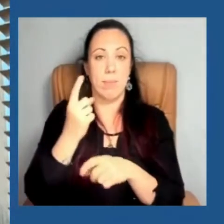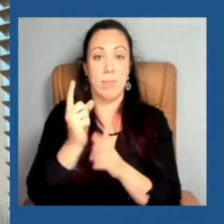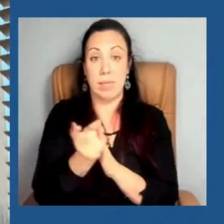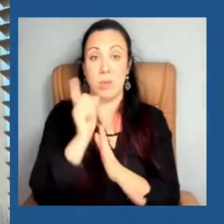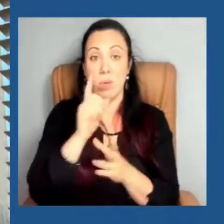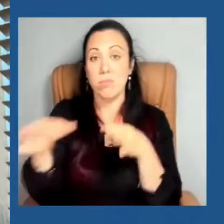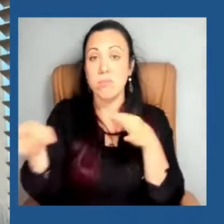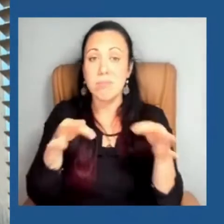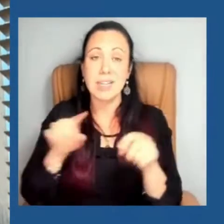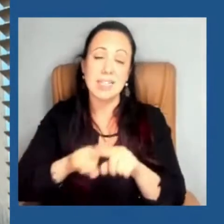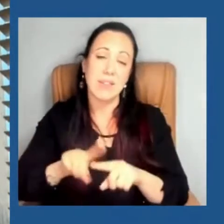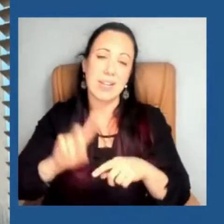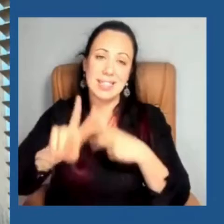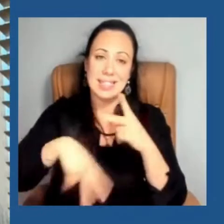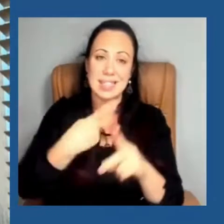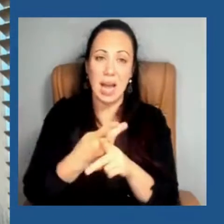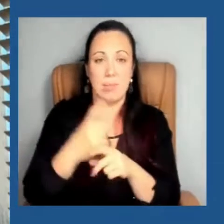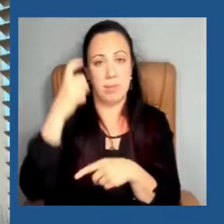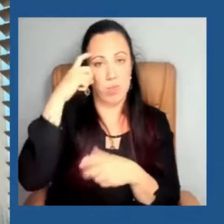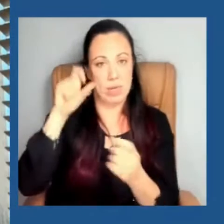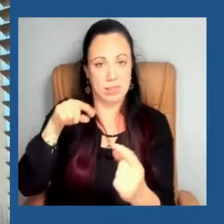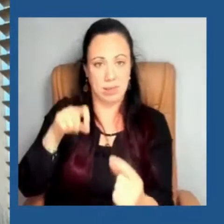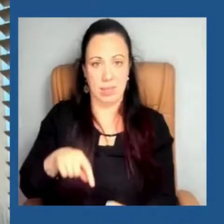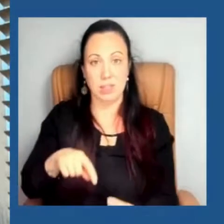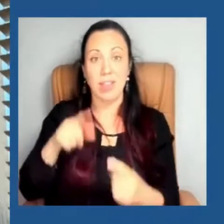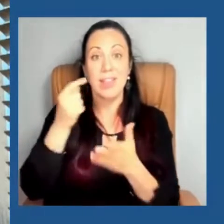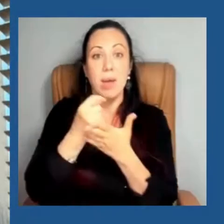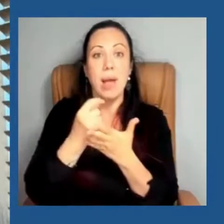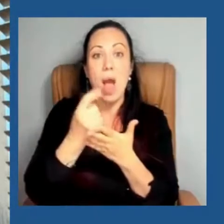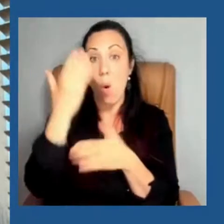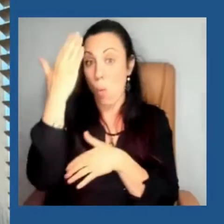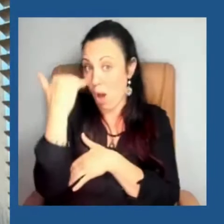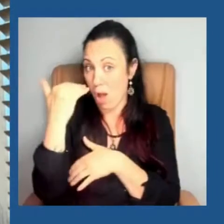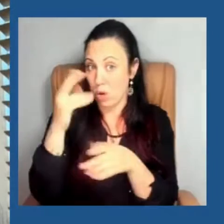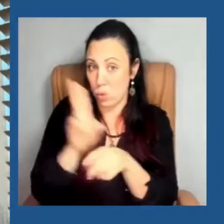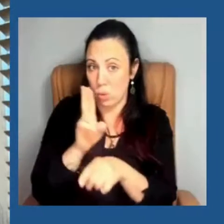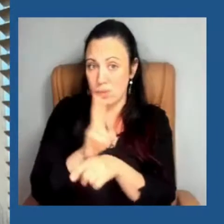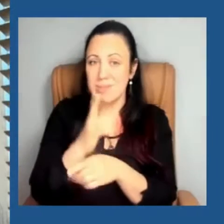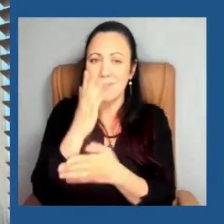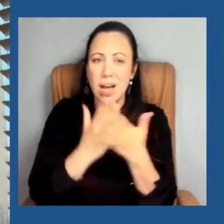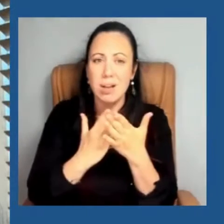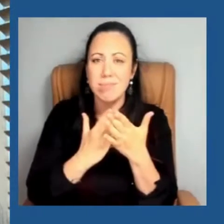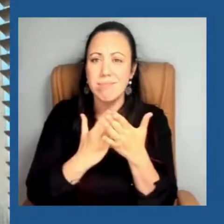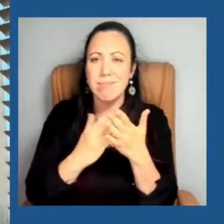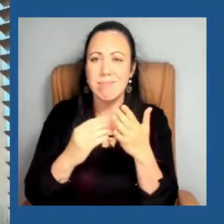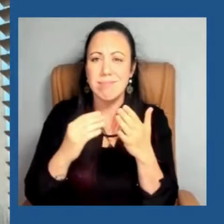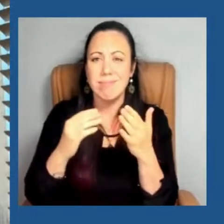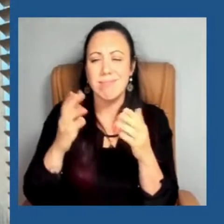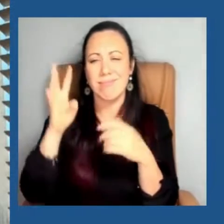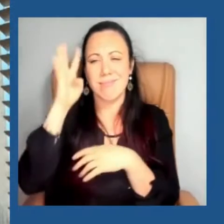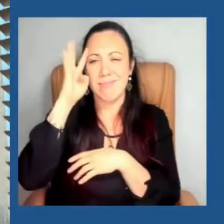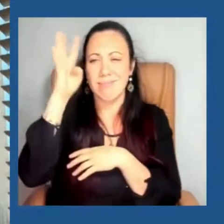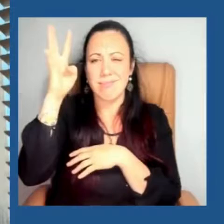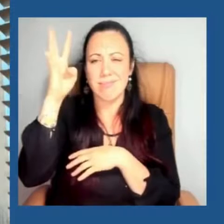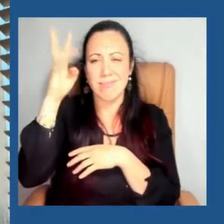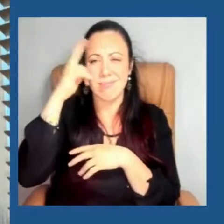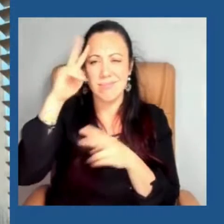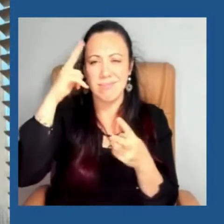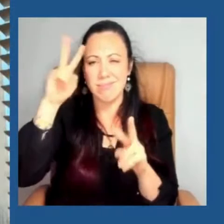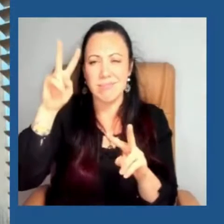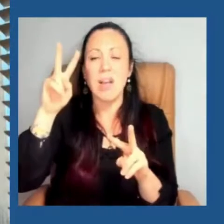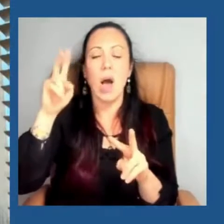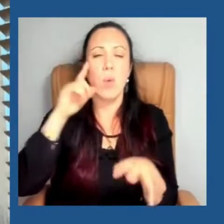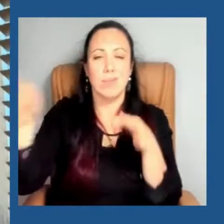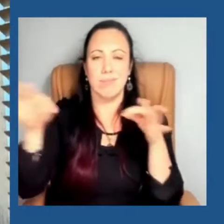brain stimulation therapies and why they are used. I'll dispel some misconceptions, and I'll highlight NIMH-supported research in